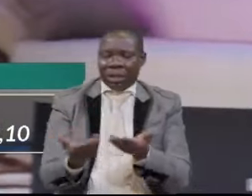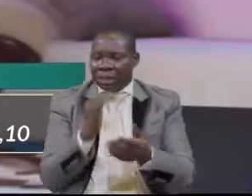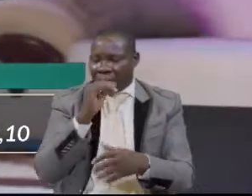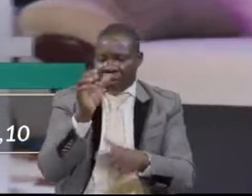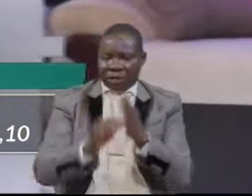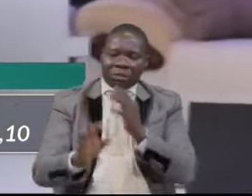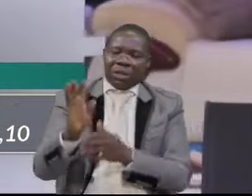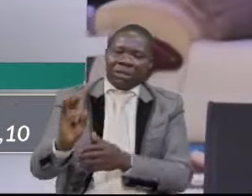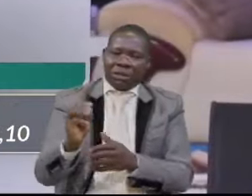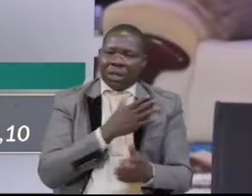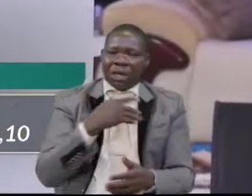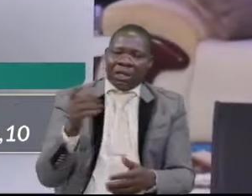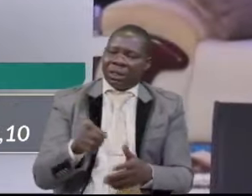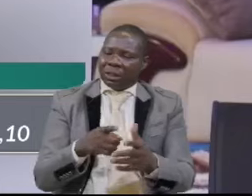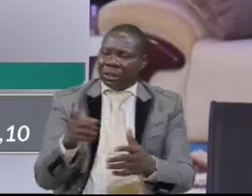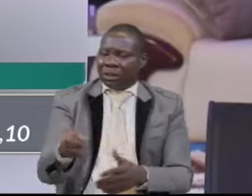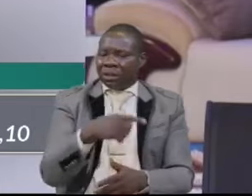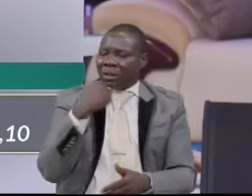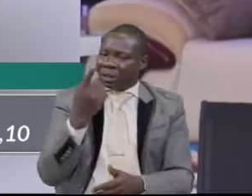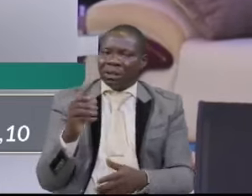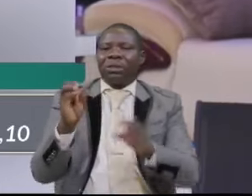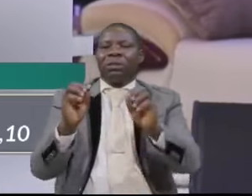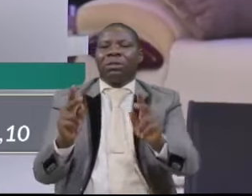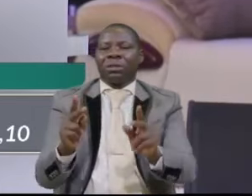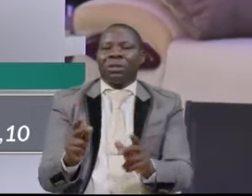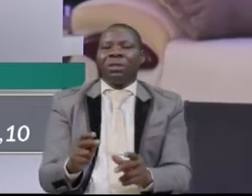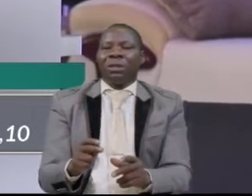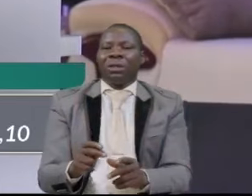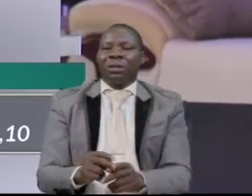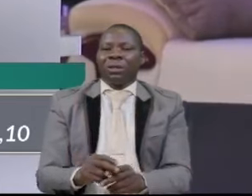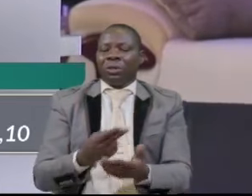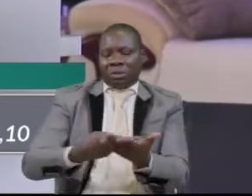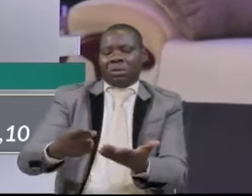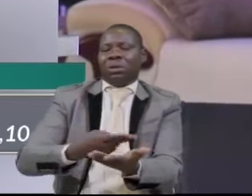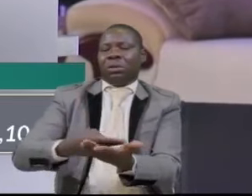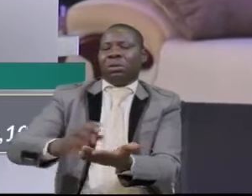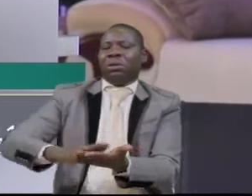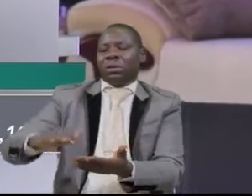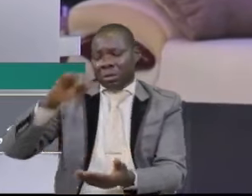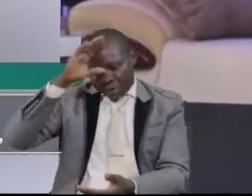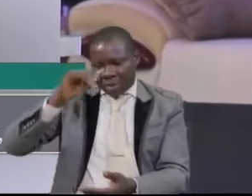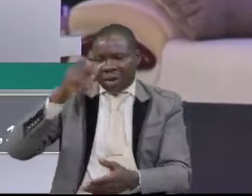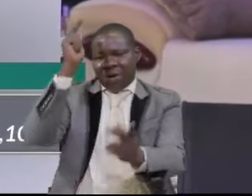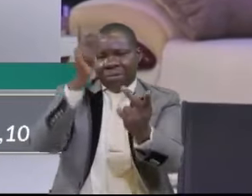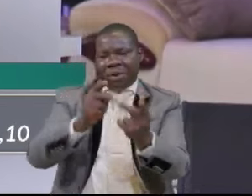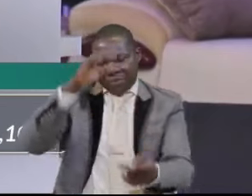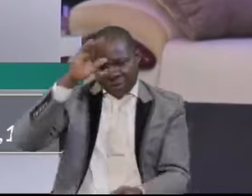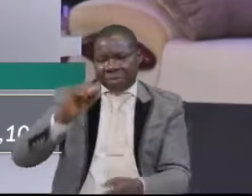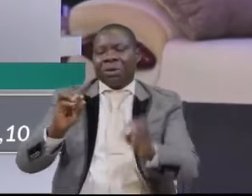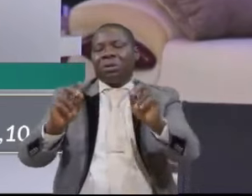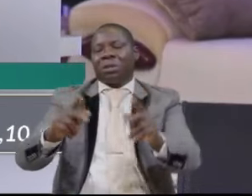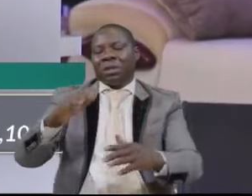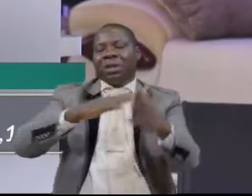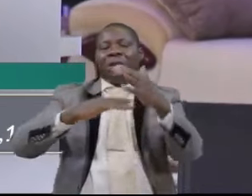said, all right, holy, holy man. All right, perfect man. All right, heavenly minded man.